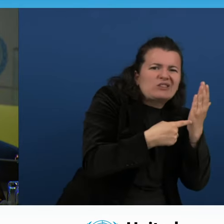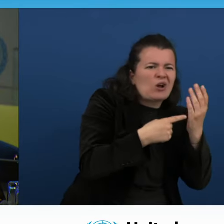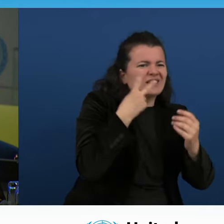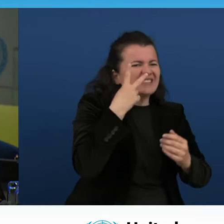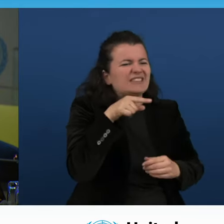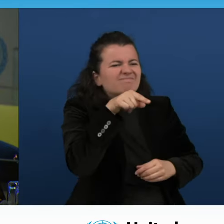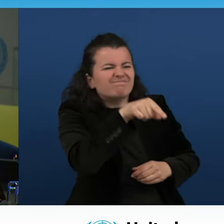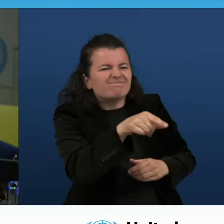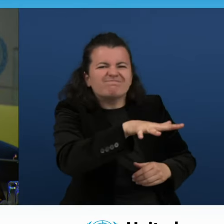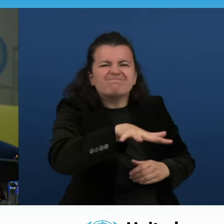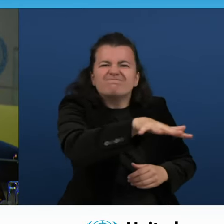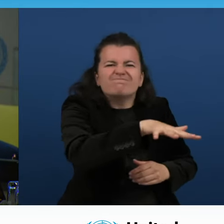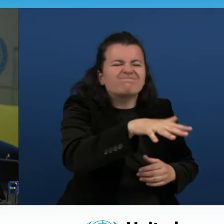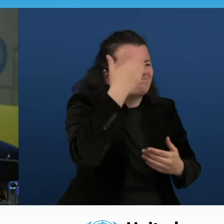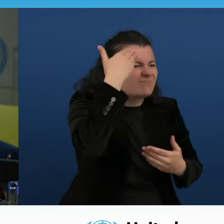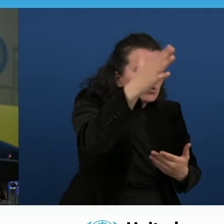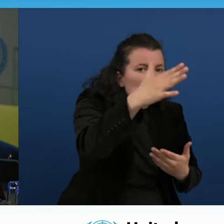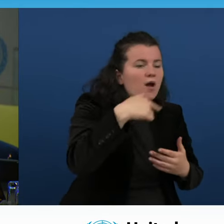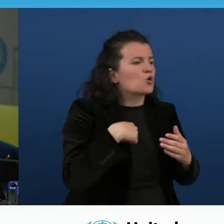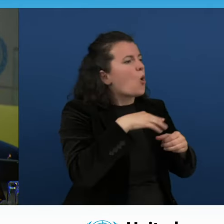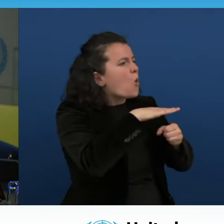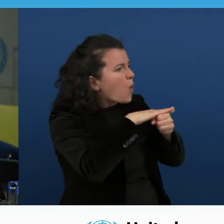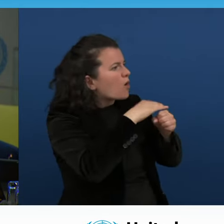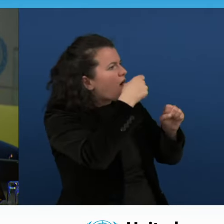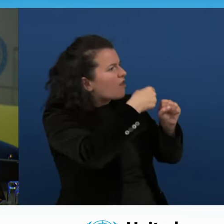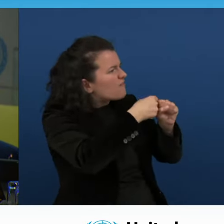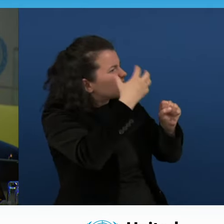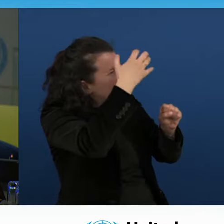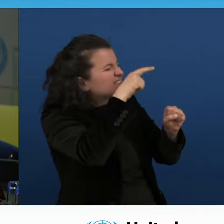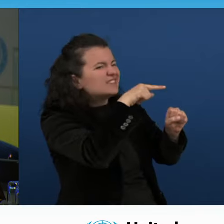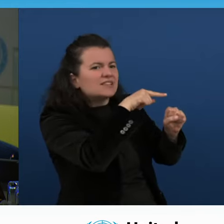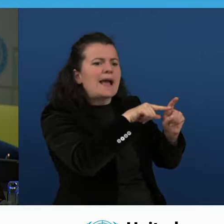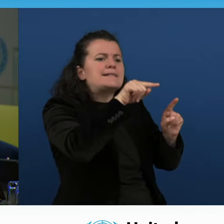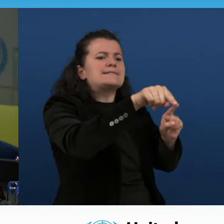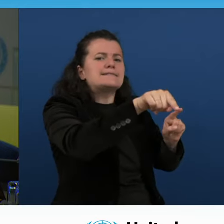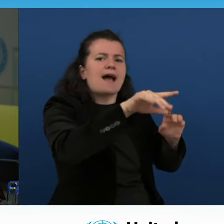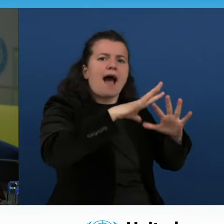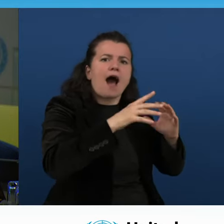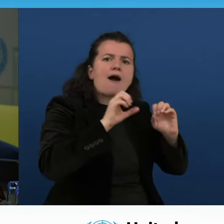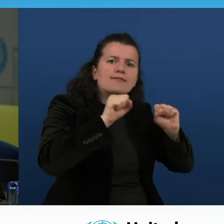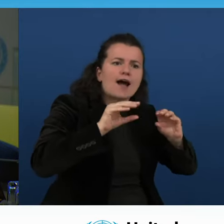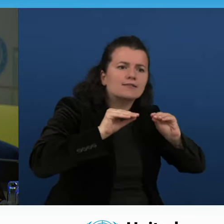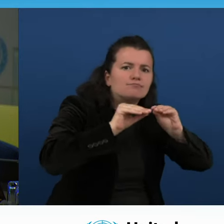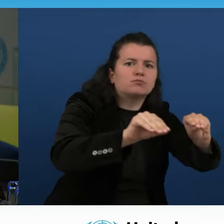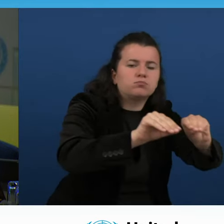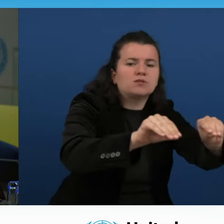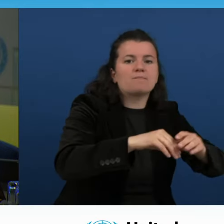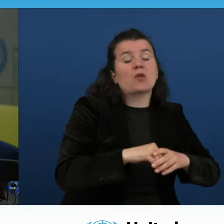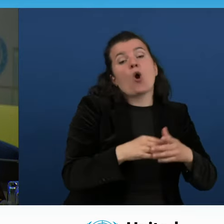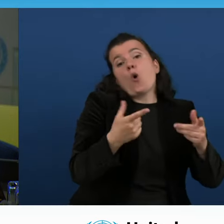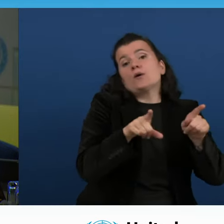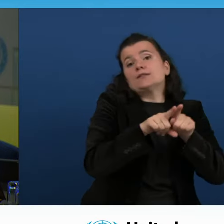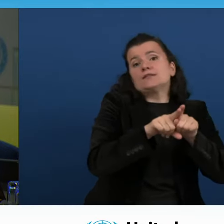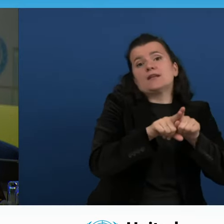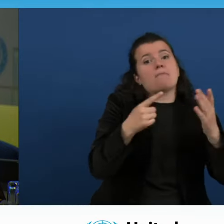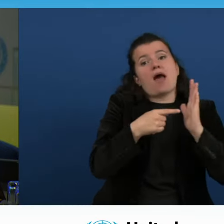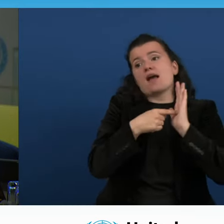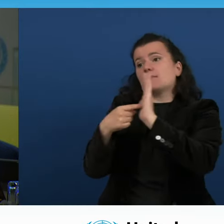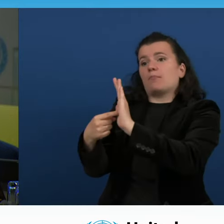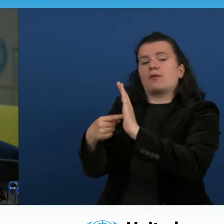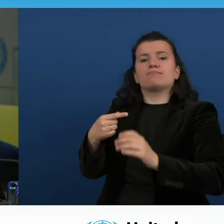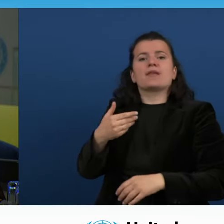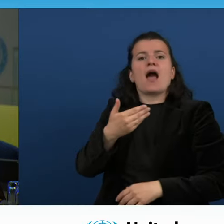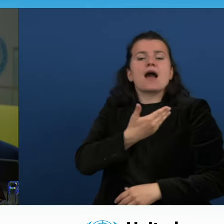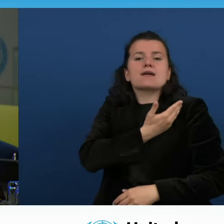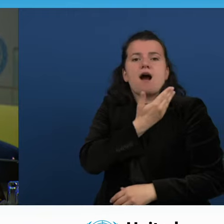nonprofit organizations, such as Codex, who goes into war-conflicted regions, such as Gaza and Ukraine, to teach people who are, you know, children who